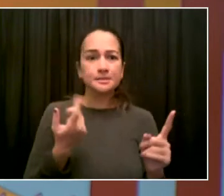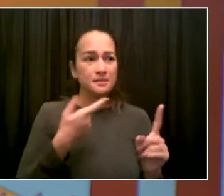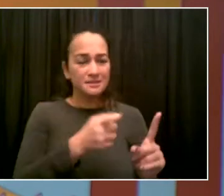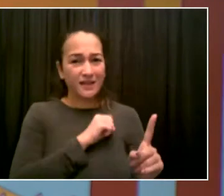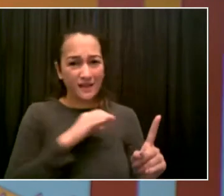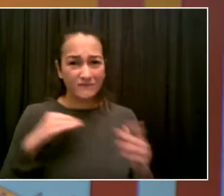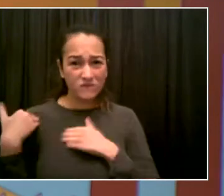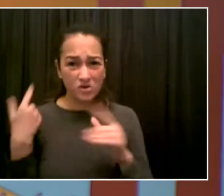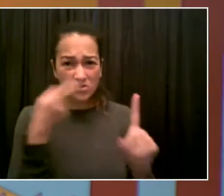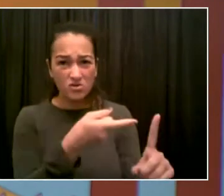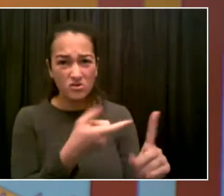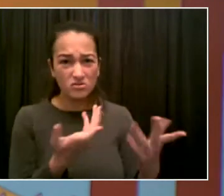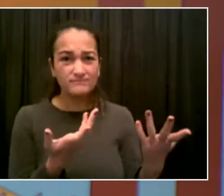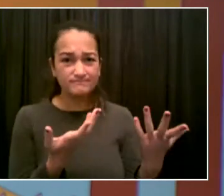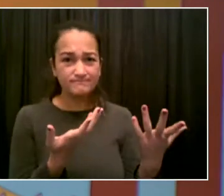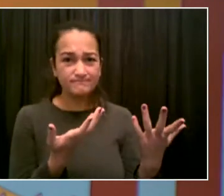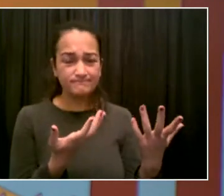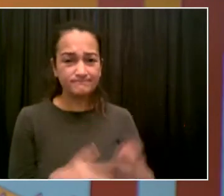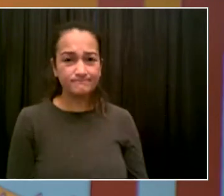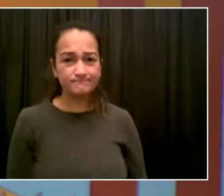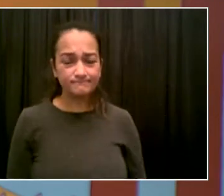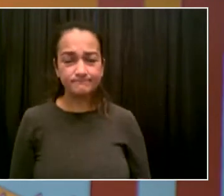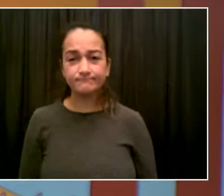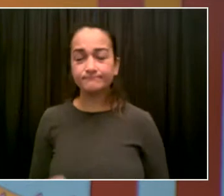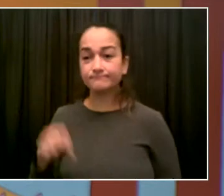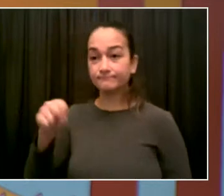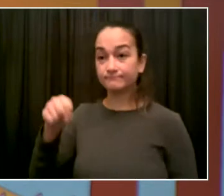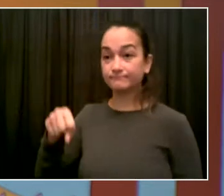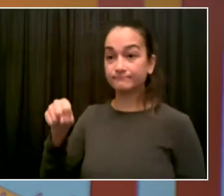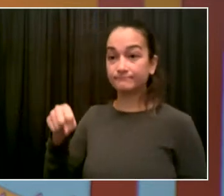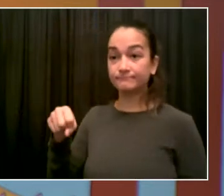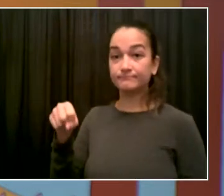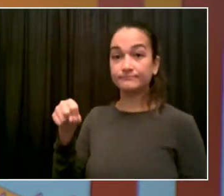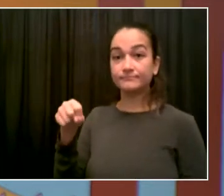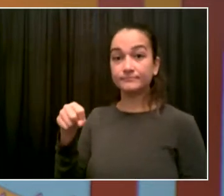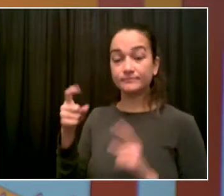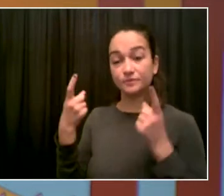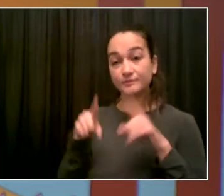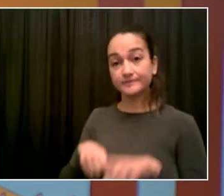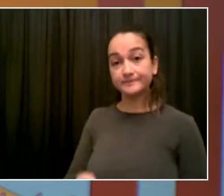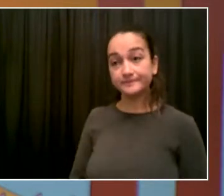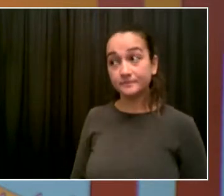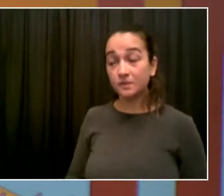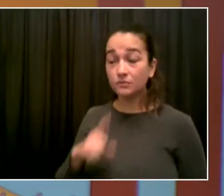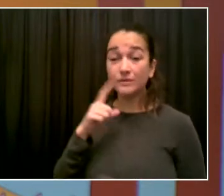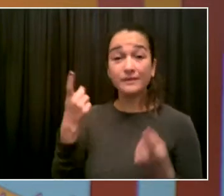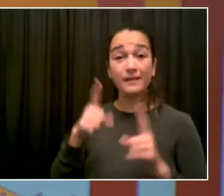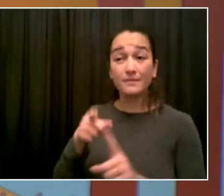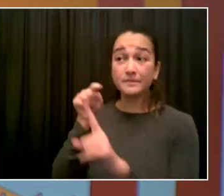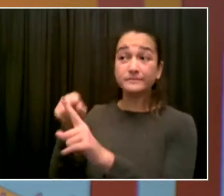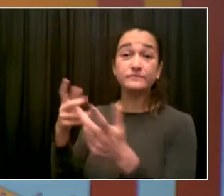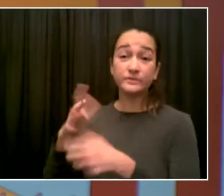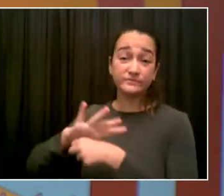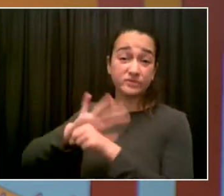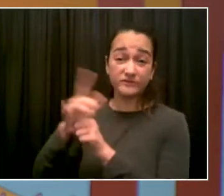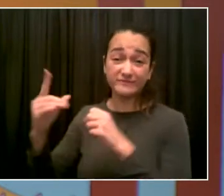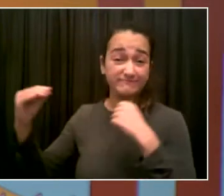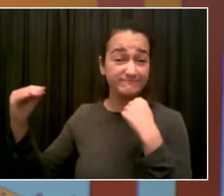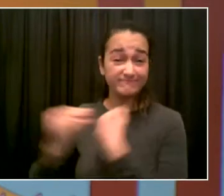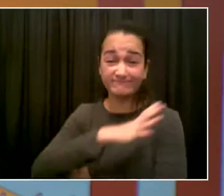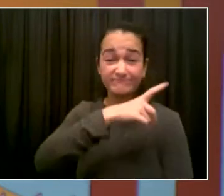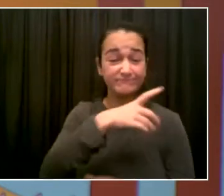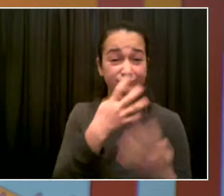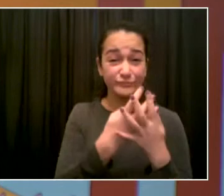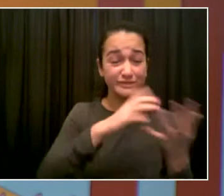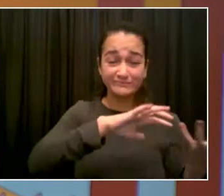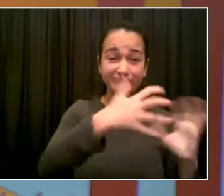time staff had to work and all the things that created the underlying problems. Now what we're doing is a